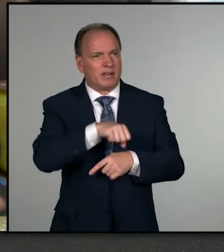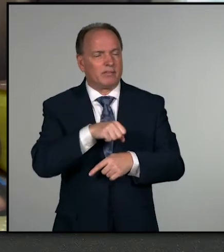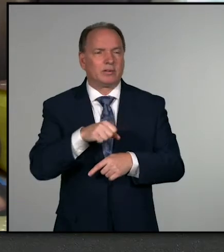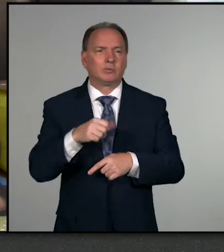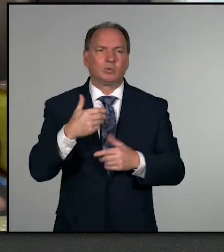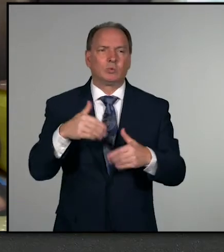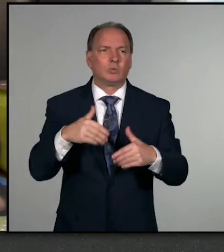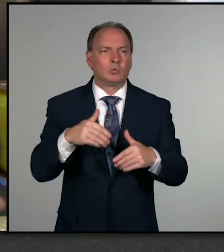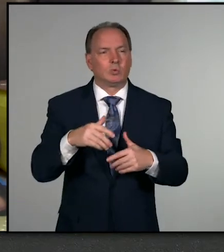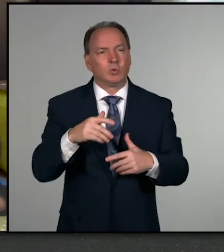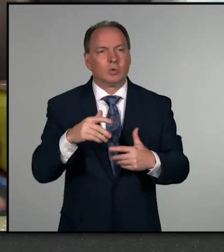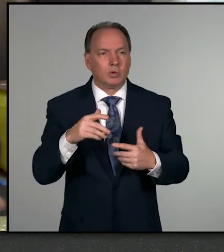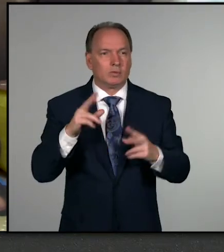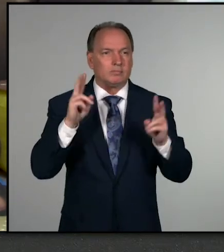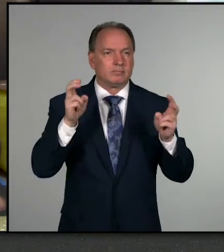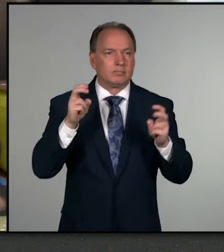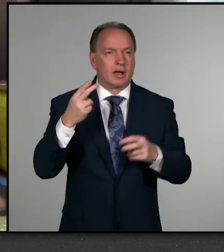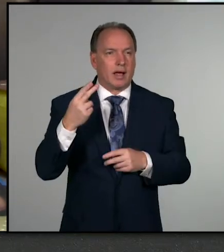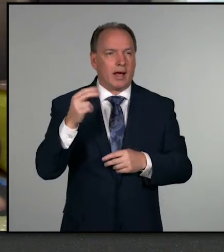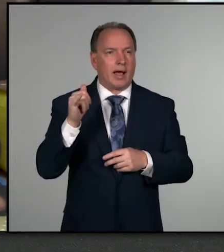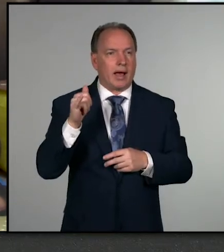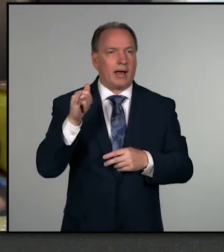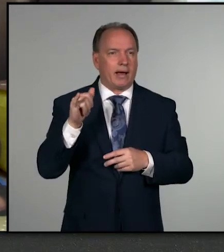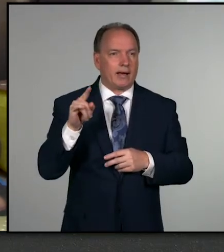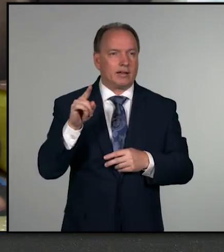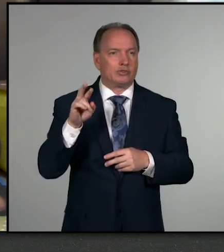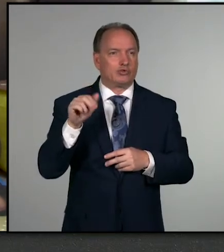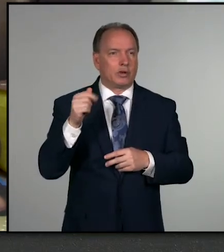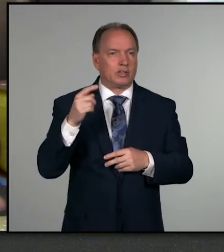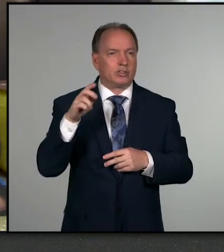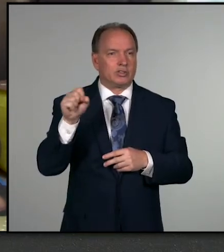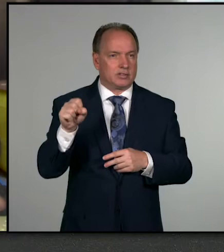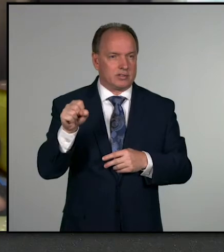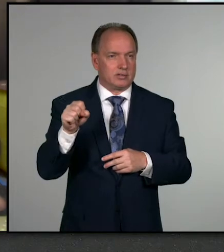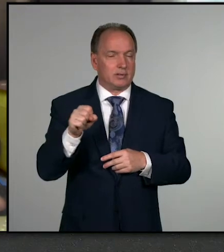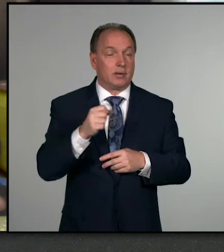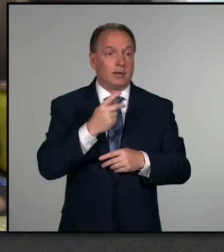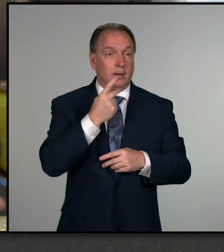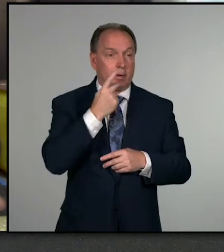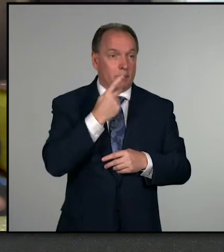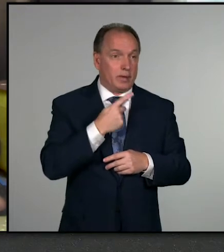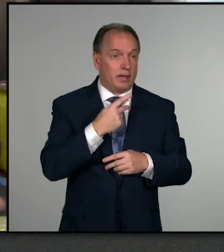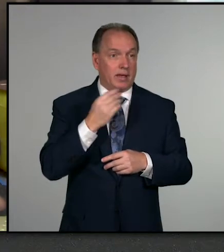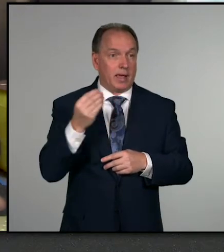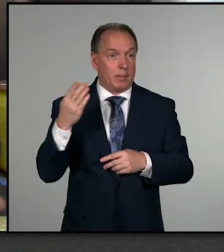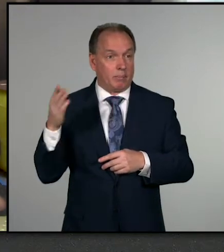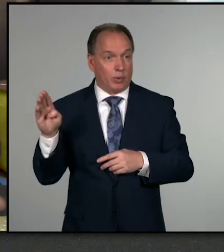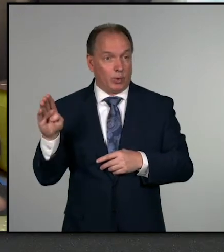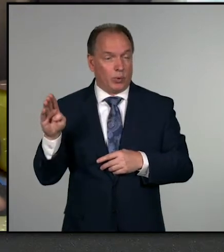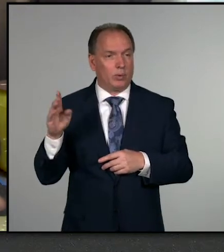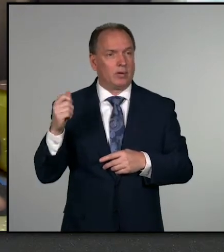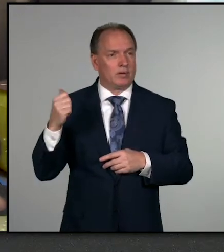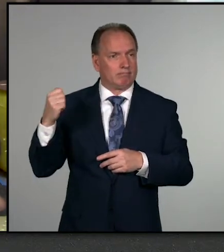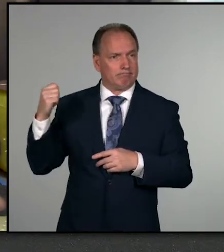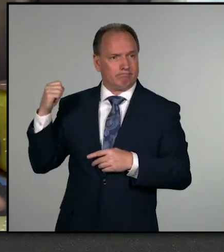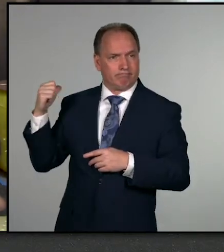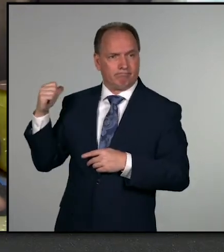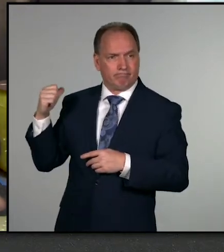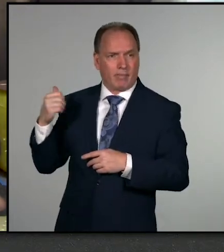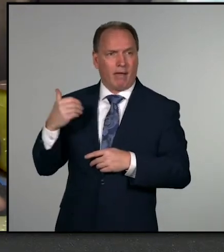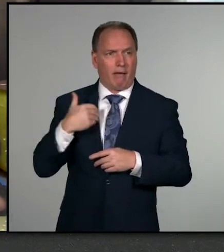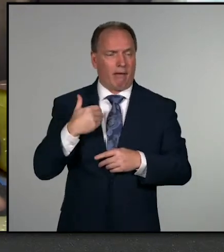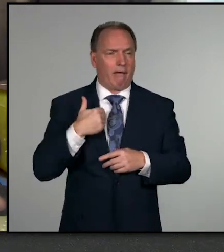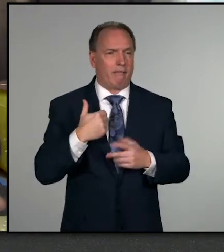are hydrangeas. They're supposed to be hydrangeas. I have pink and blue. And behind me, I have a little